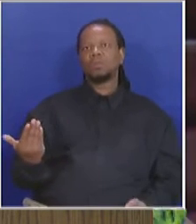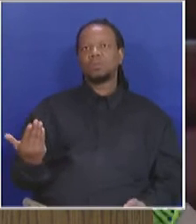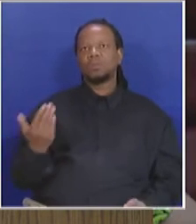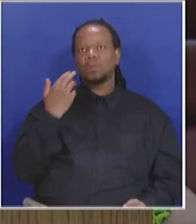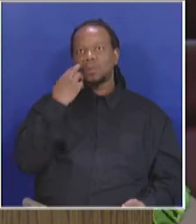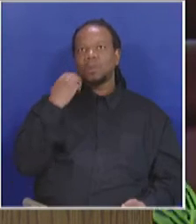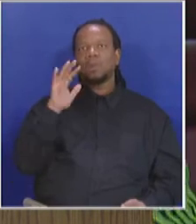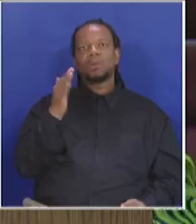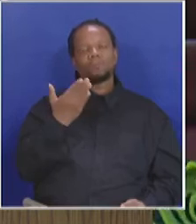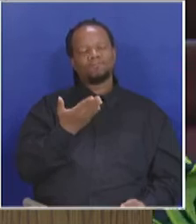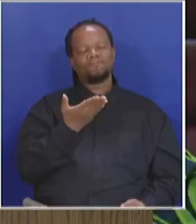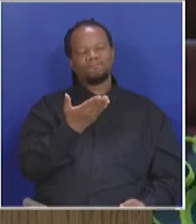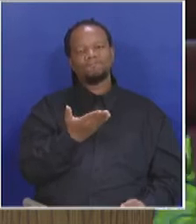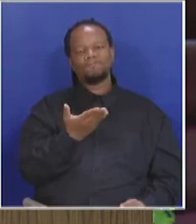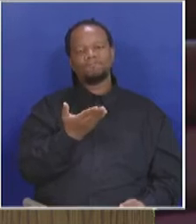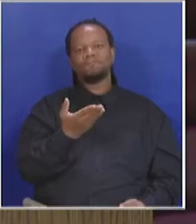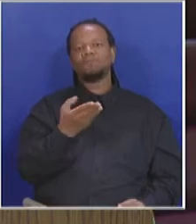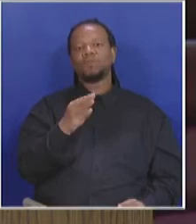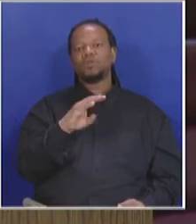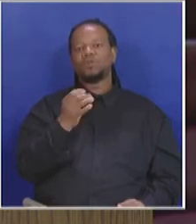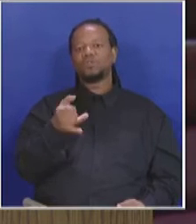Please continue.